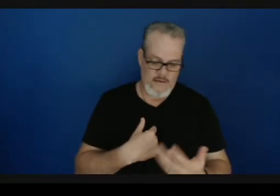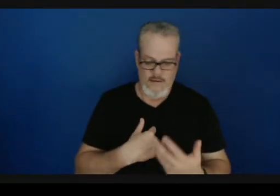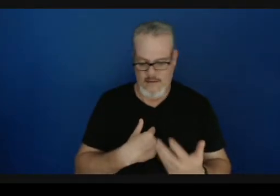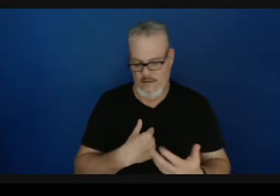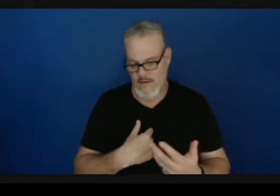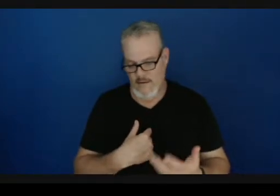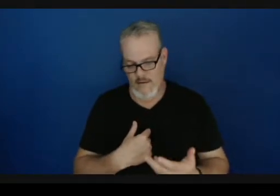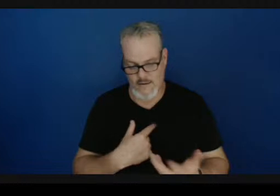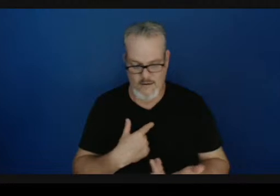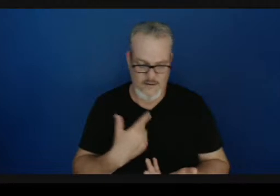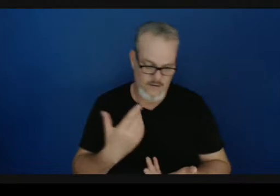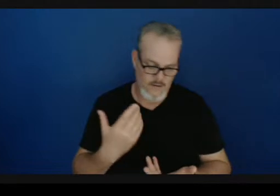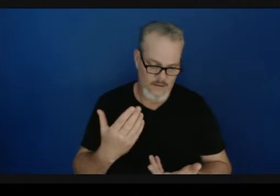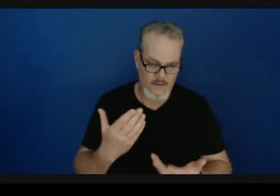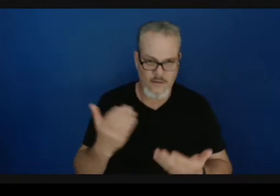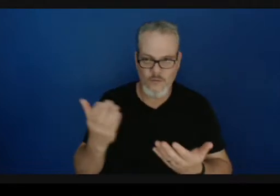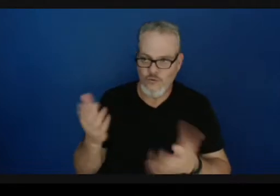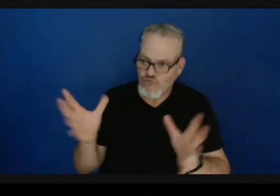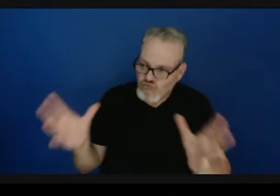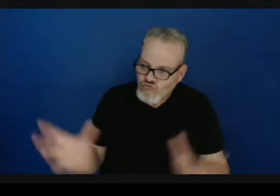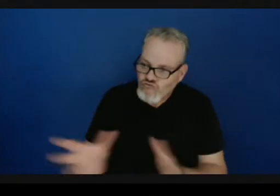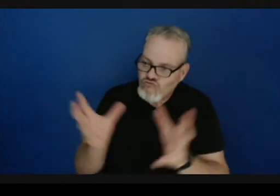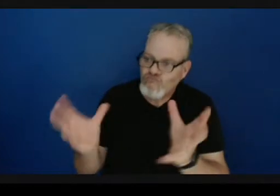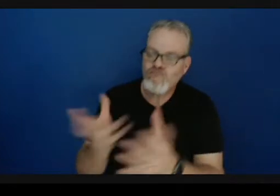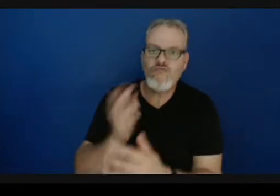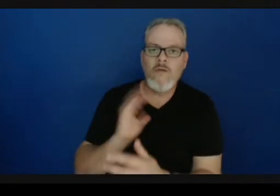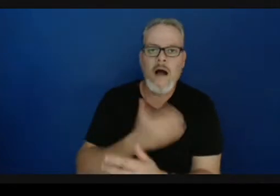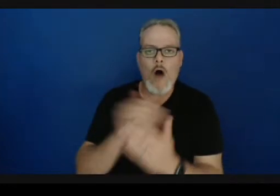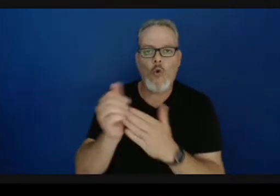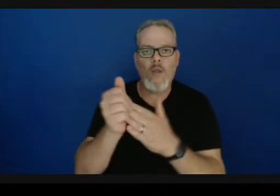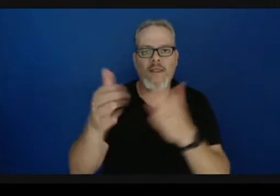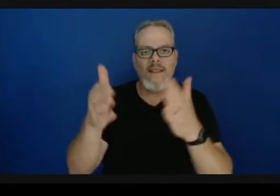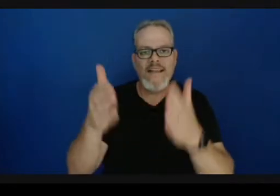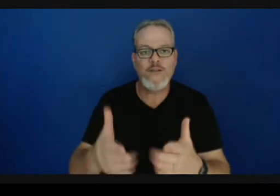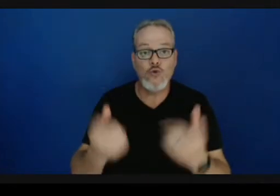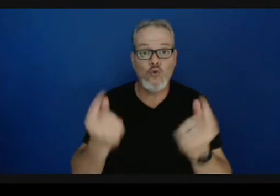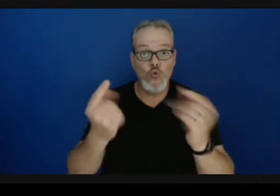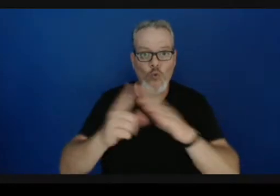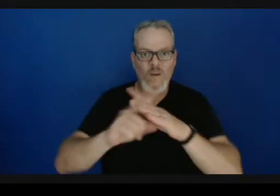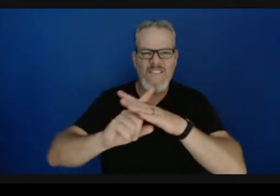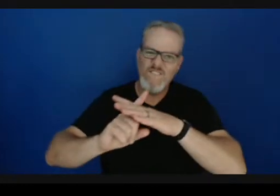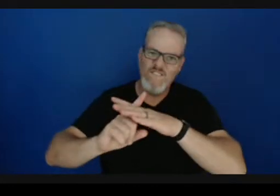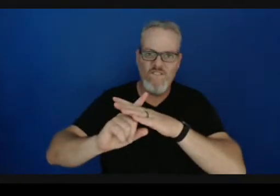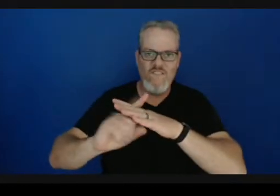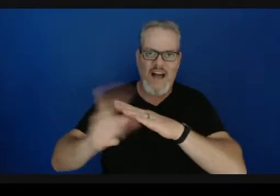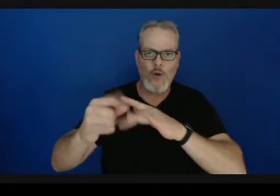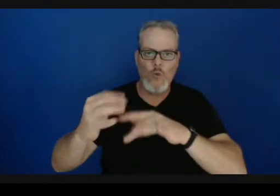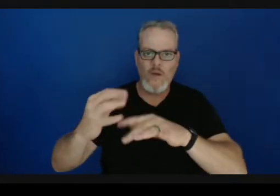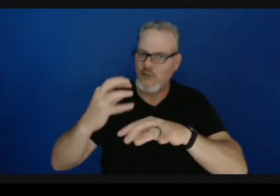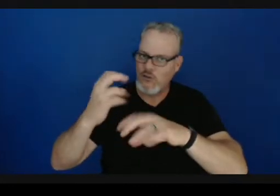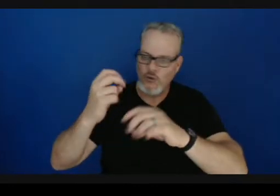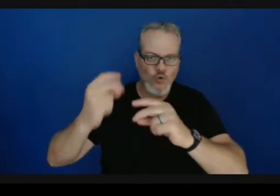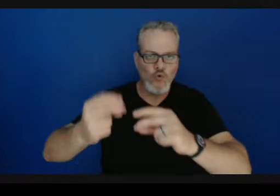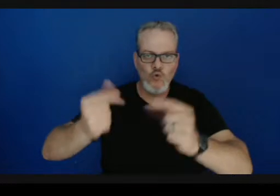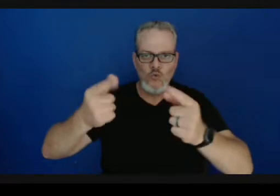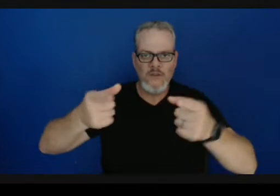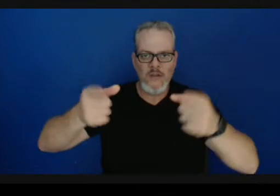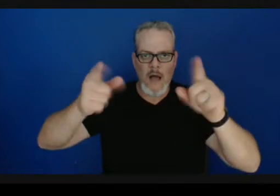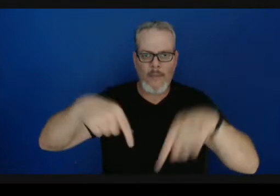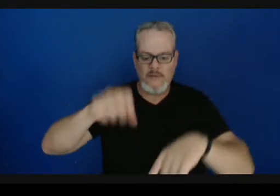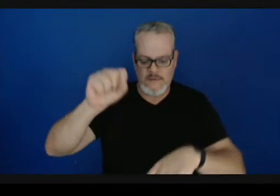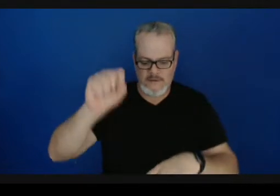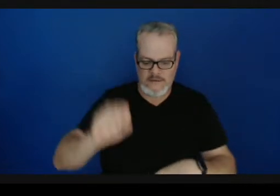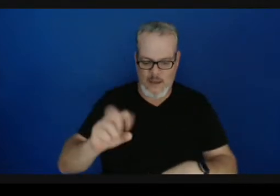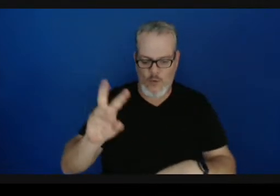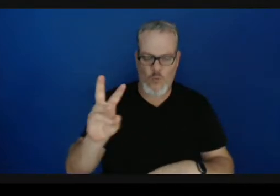lobby our leaders to evacuate as soon as the summit eruption happens, every time in the Southwest Rift, because better